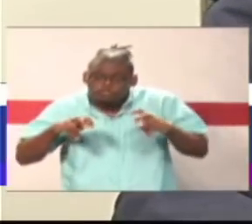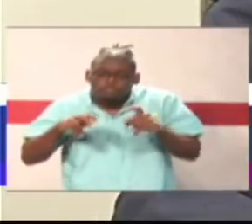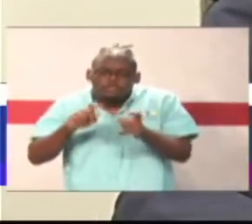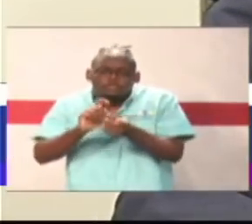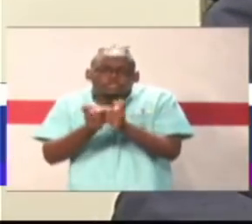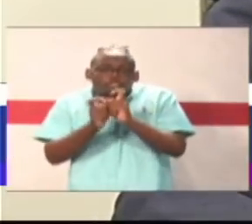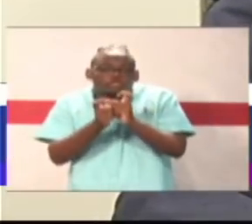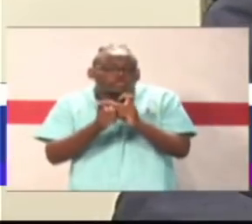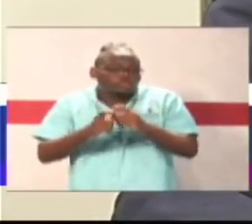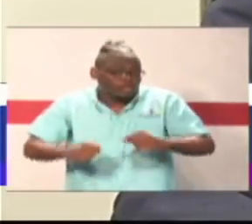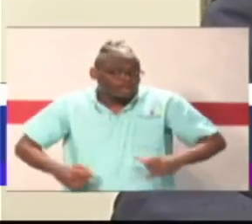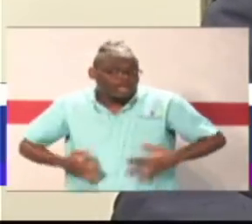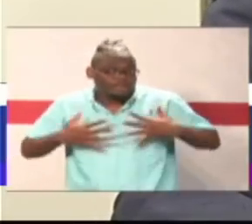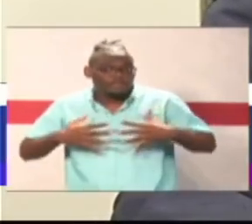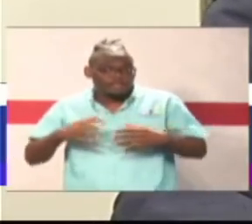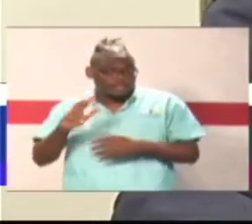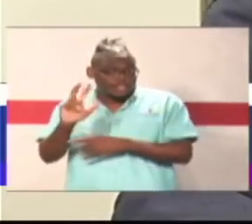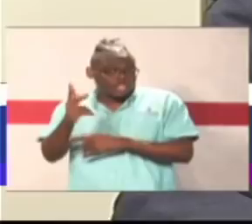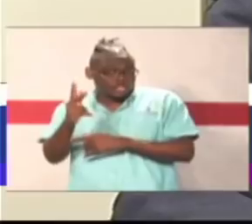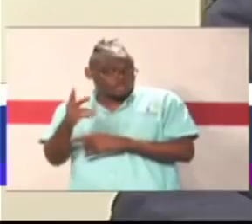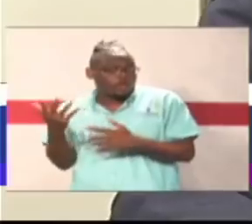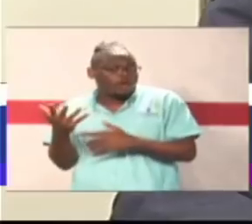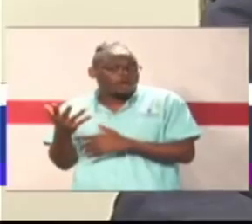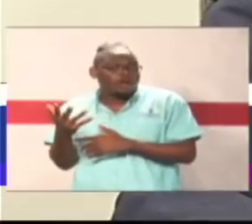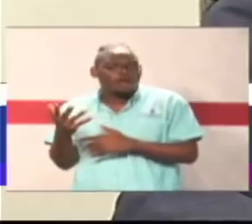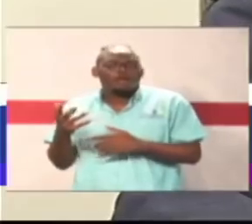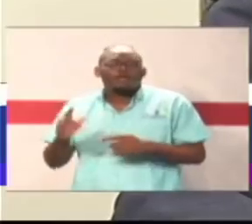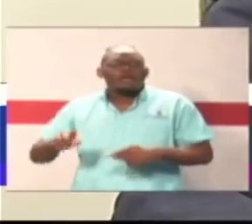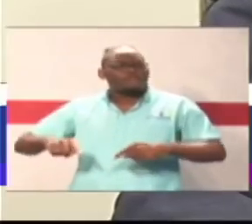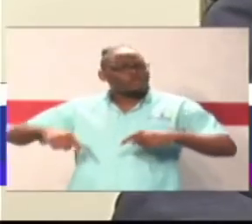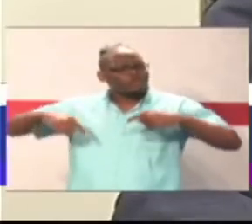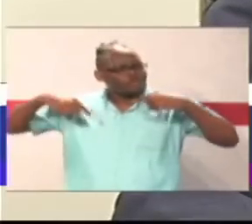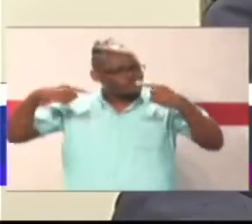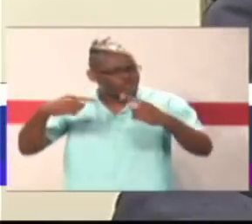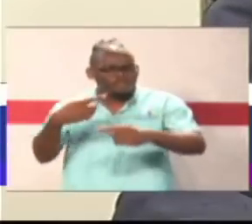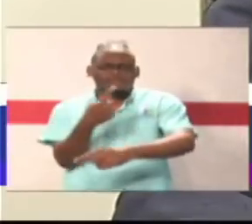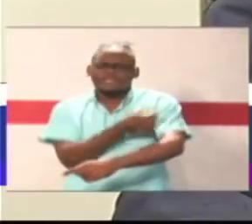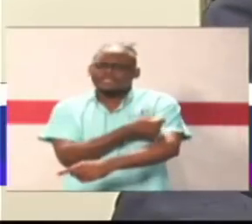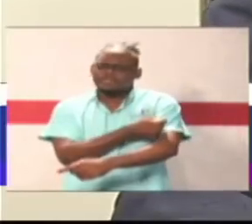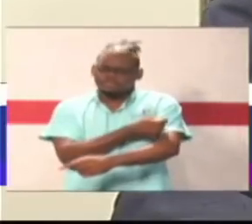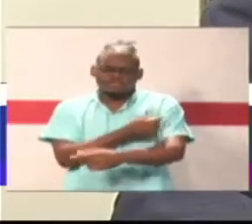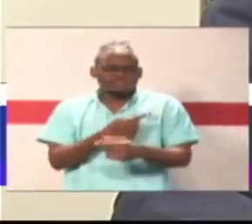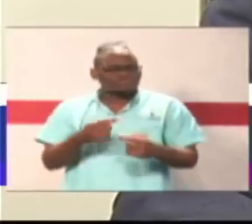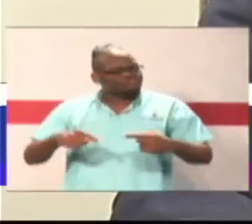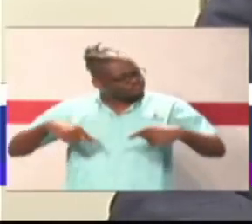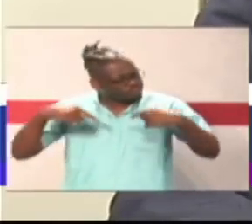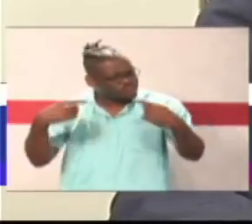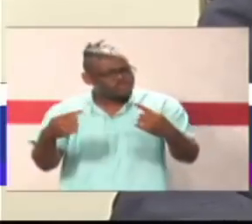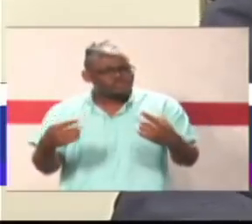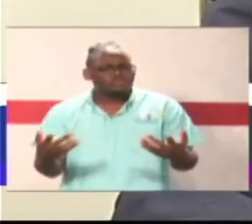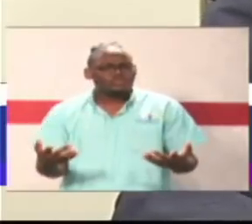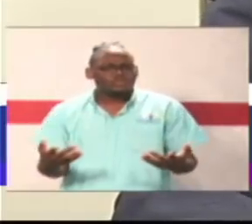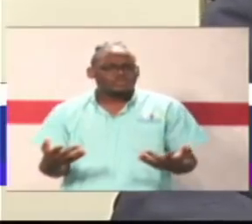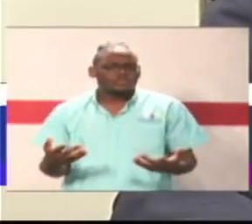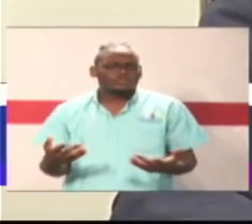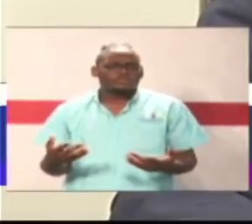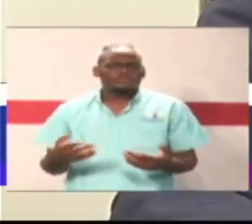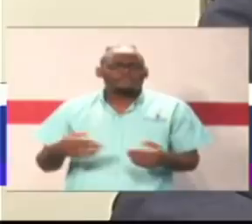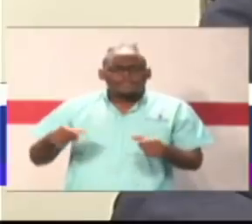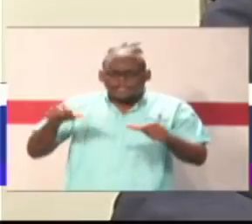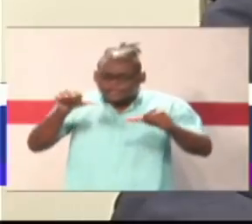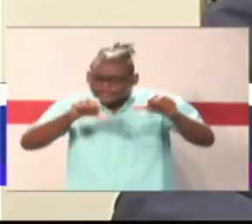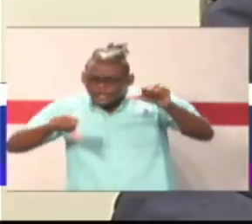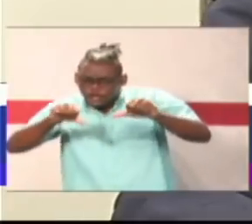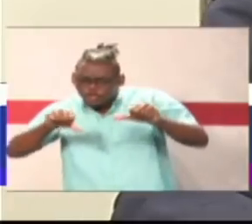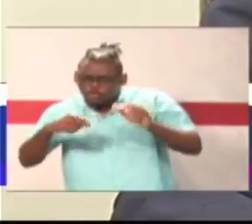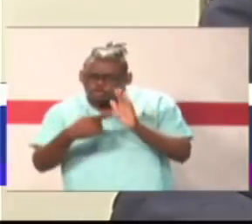this morning is to simply get vaccinated. The science is there, the evidence is